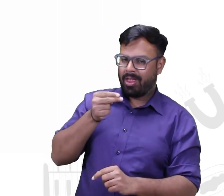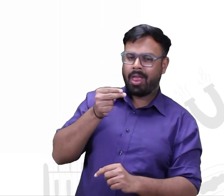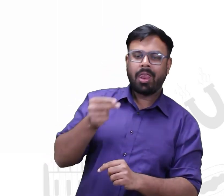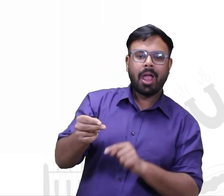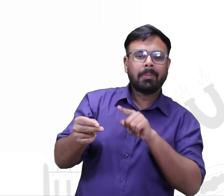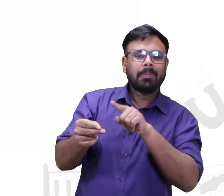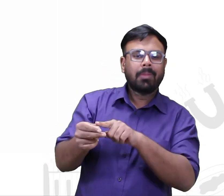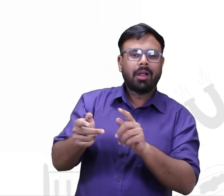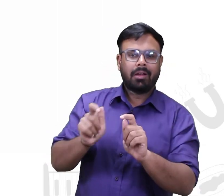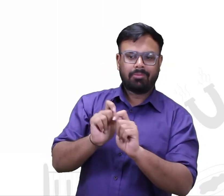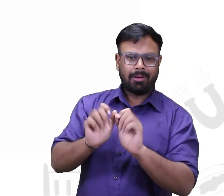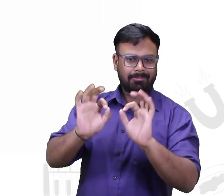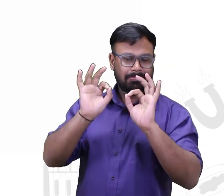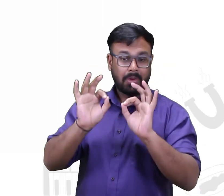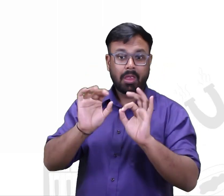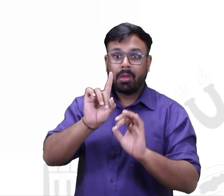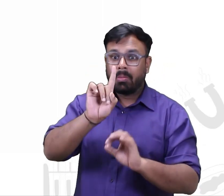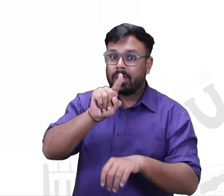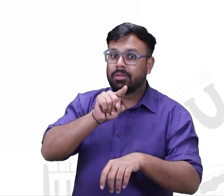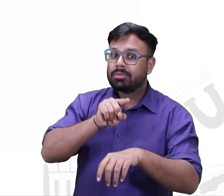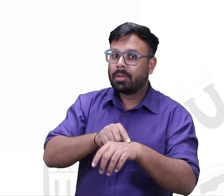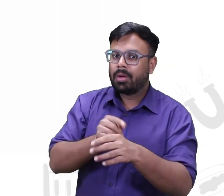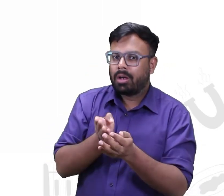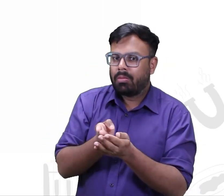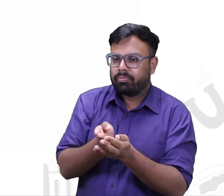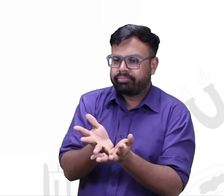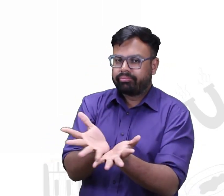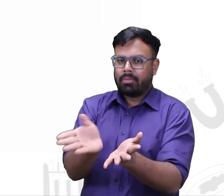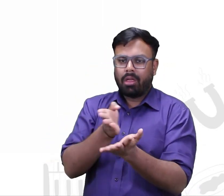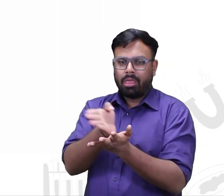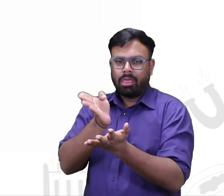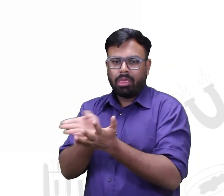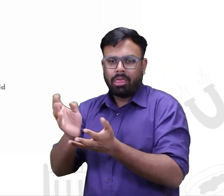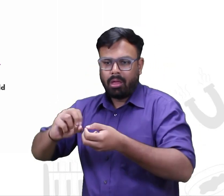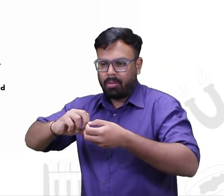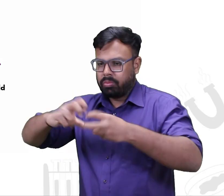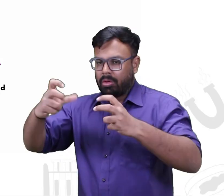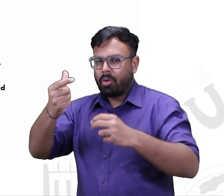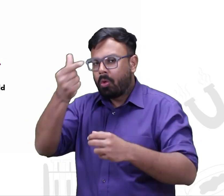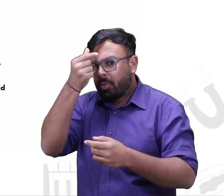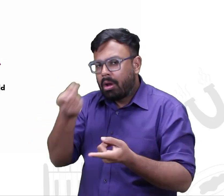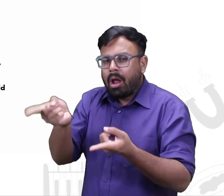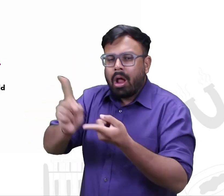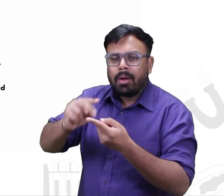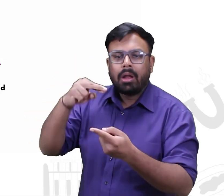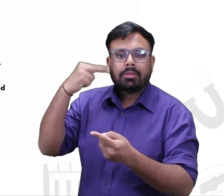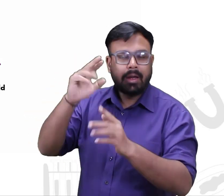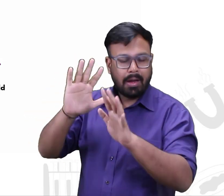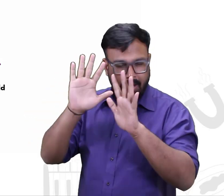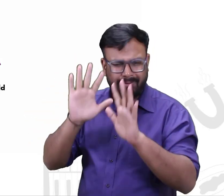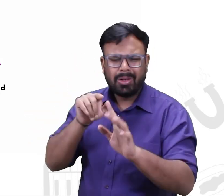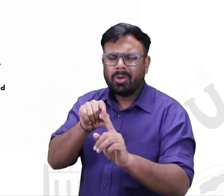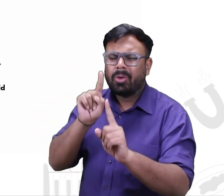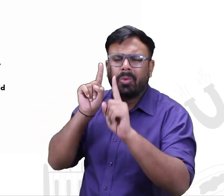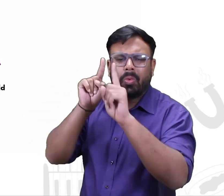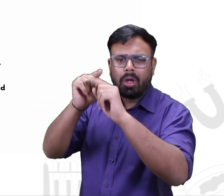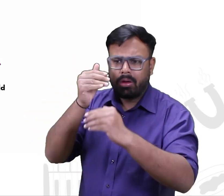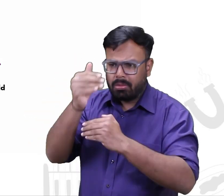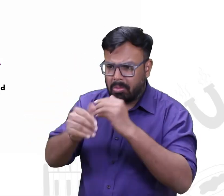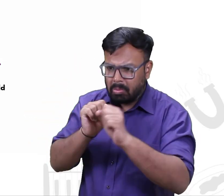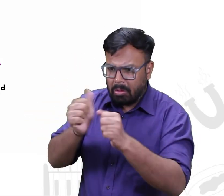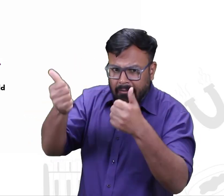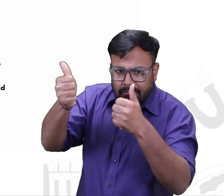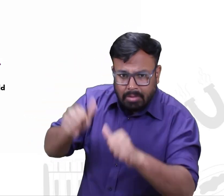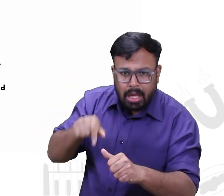them protein structures. Sometimes for multiple different kind of reasons, proteins cannot achieve their